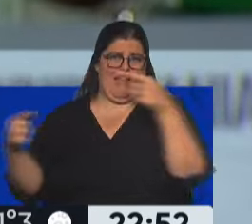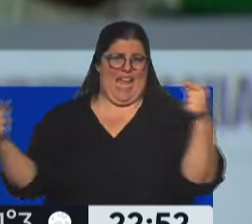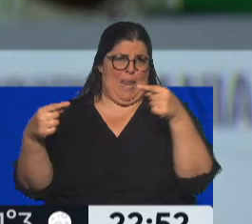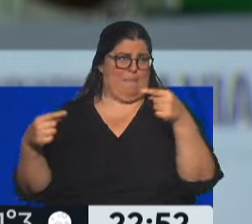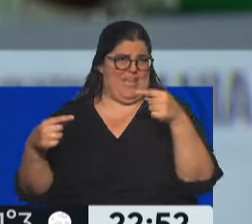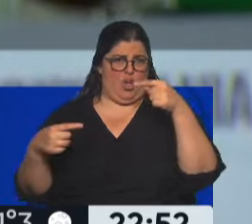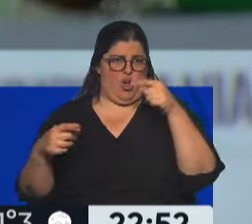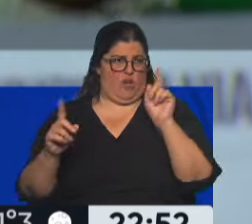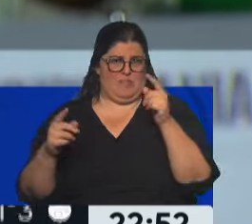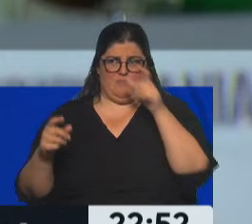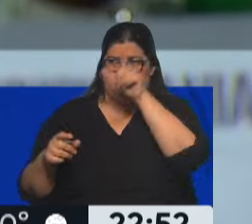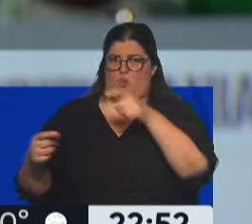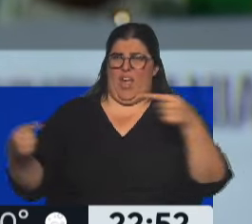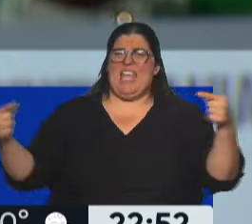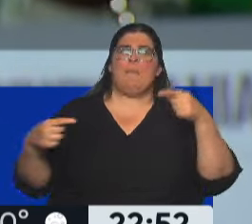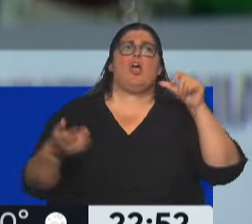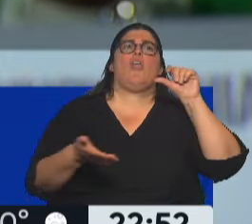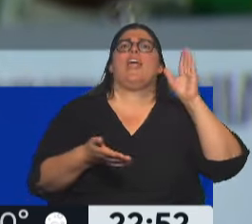an enemy of Our